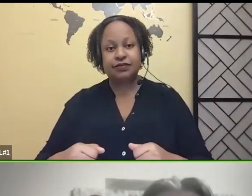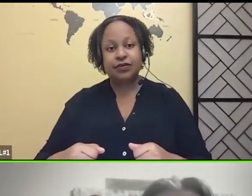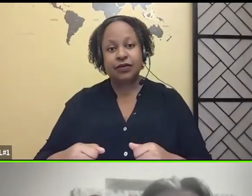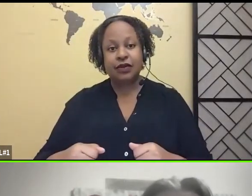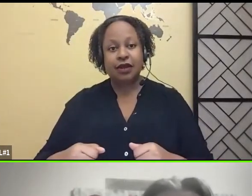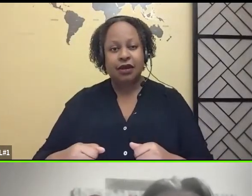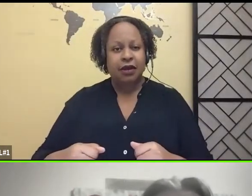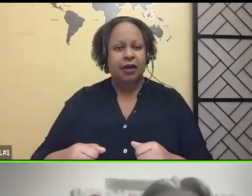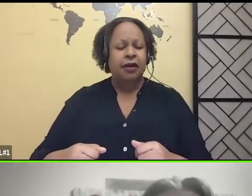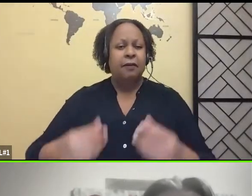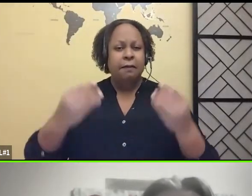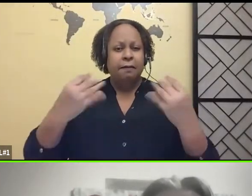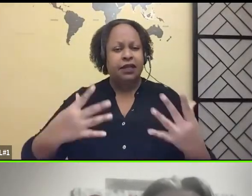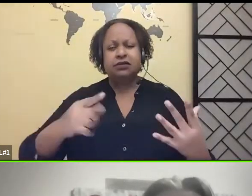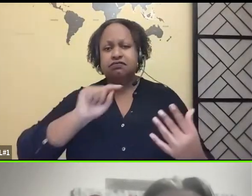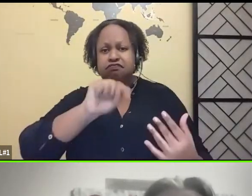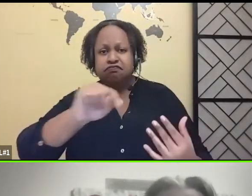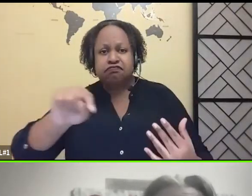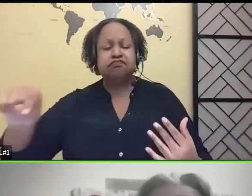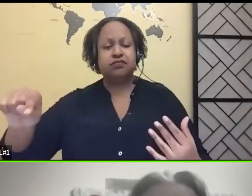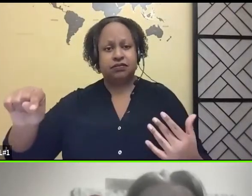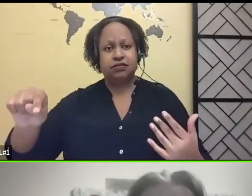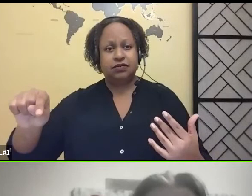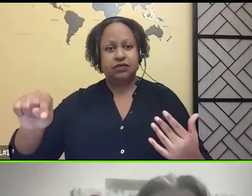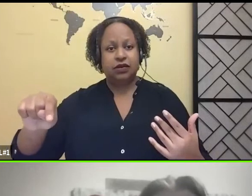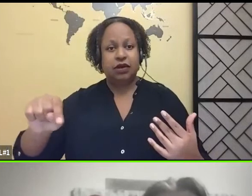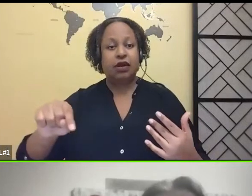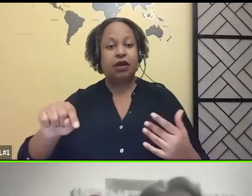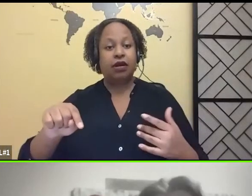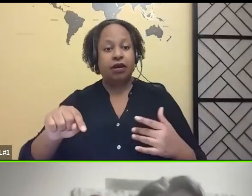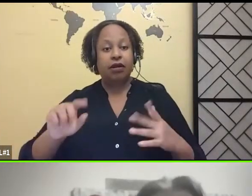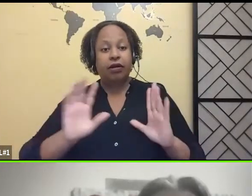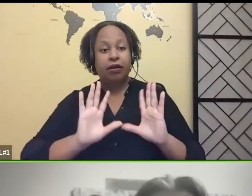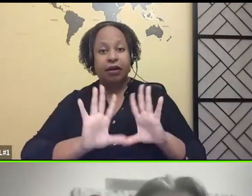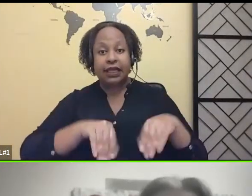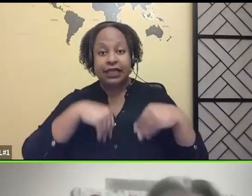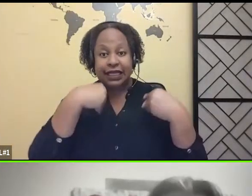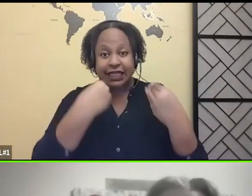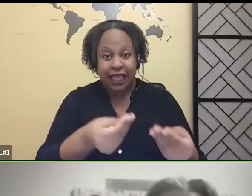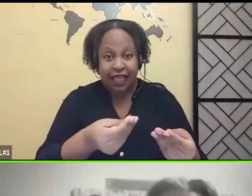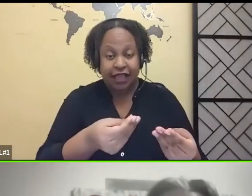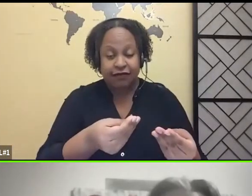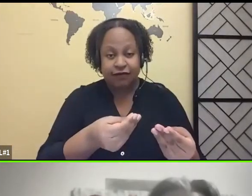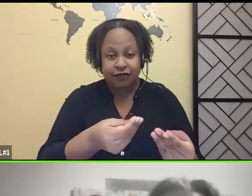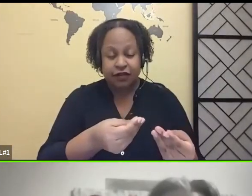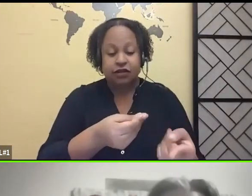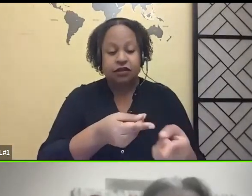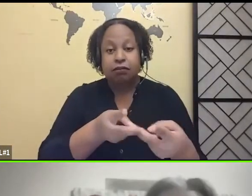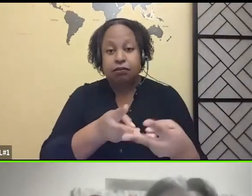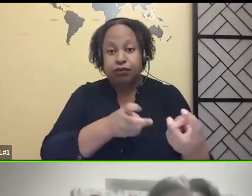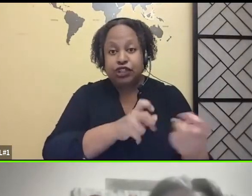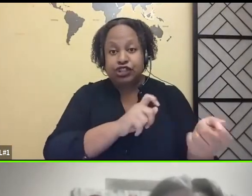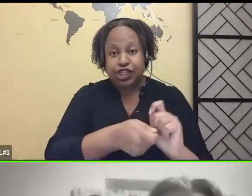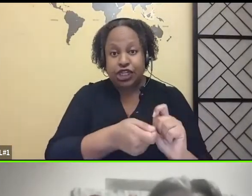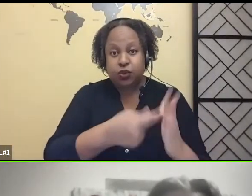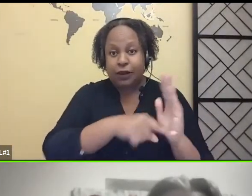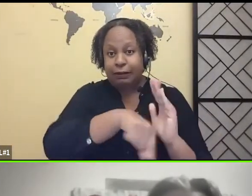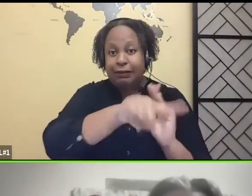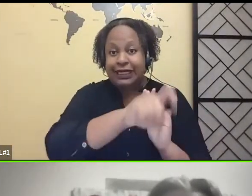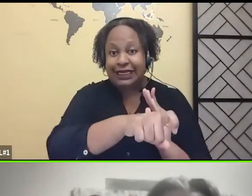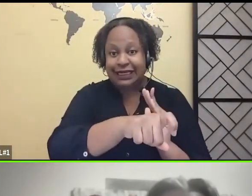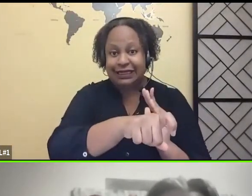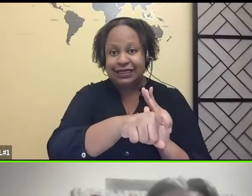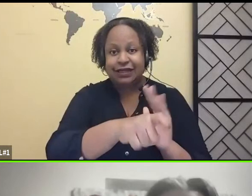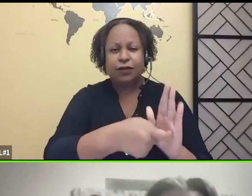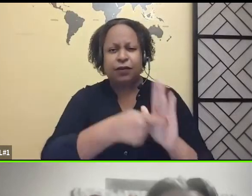lot of different places, how you go from what they gave you to what you need. And that's this time, you